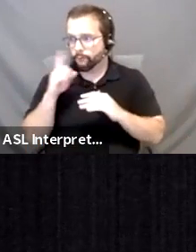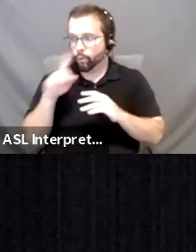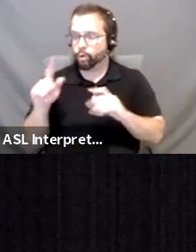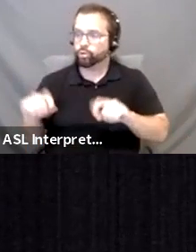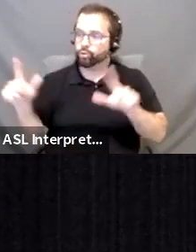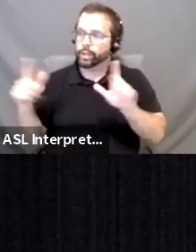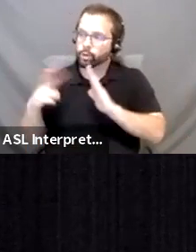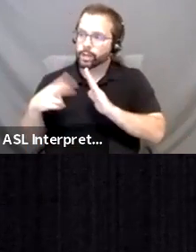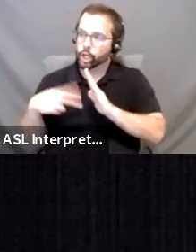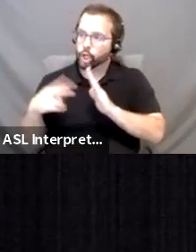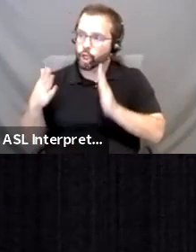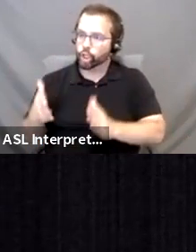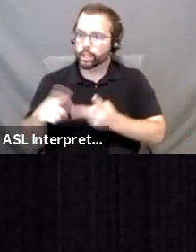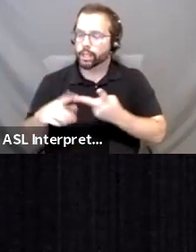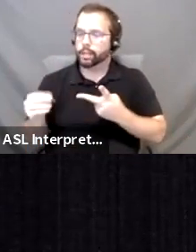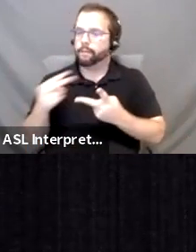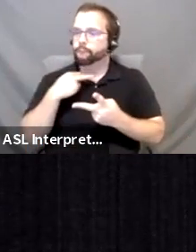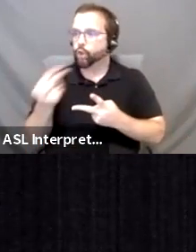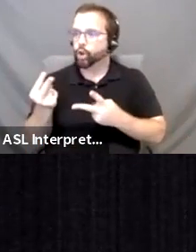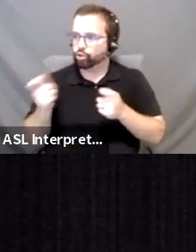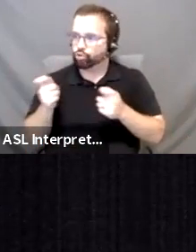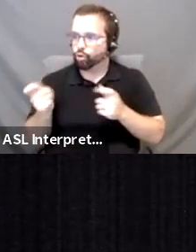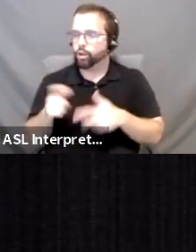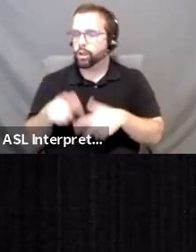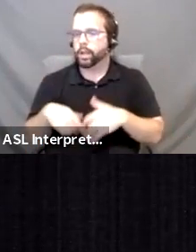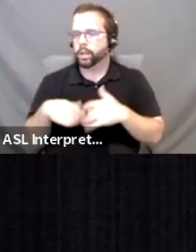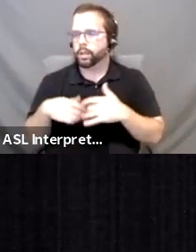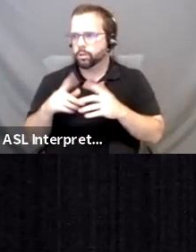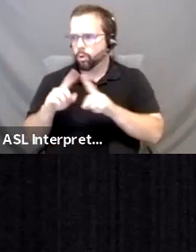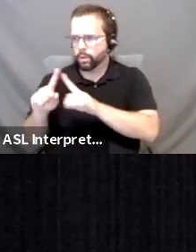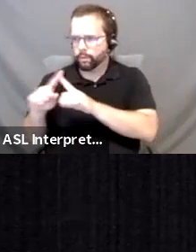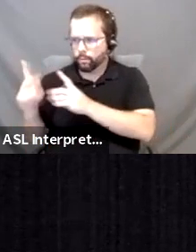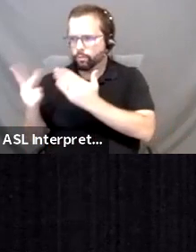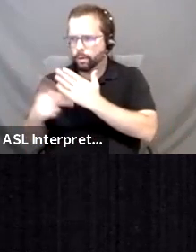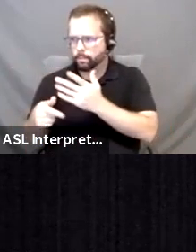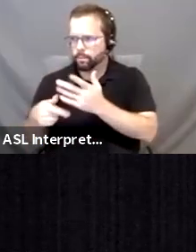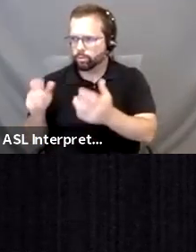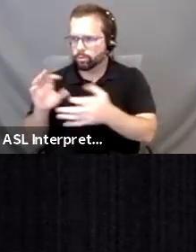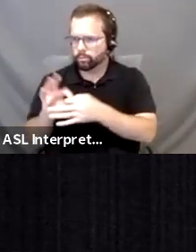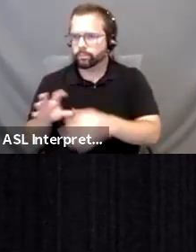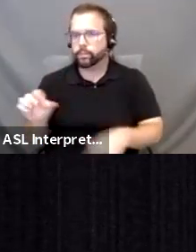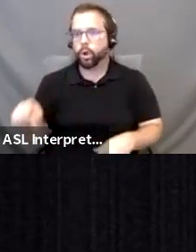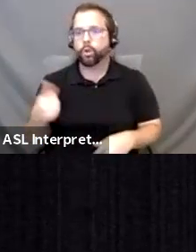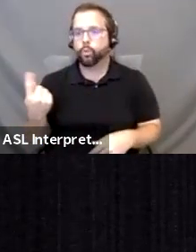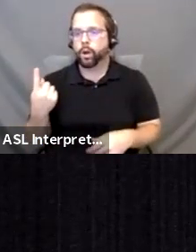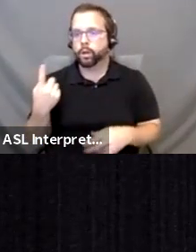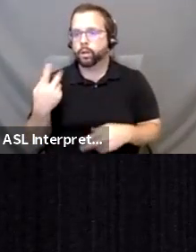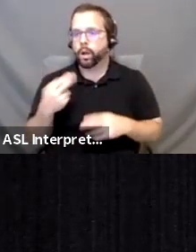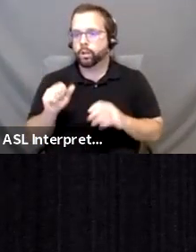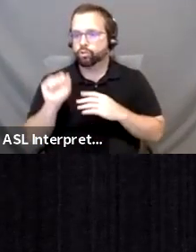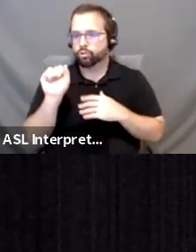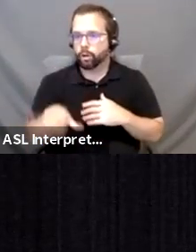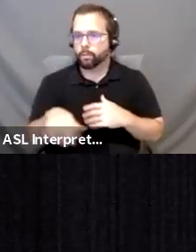and voice controls and all of those types of things as well. And then the other one I dropped in the chat was Prezi.